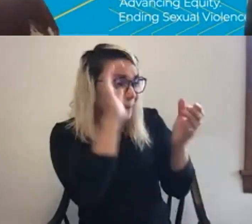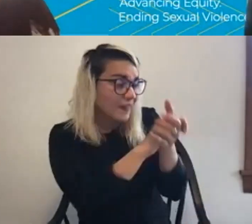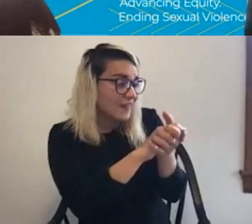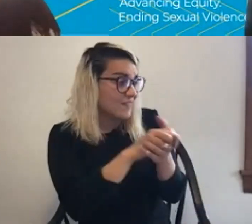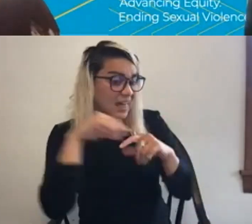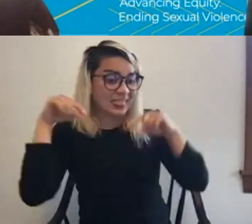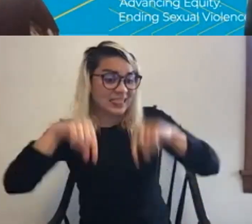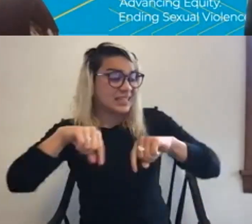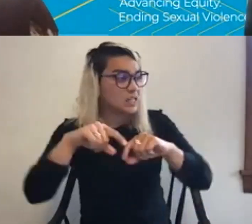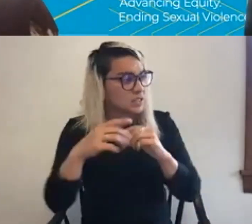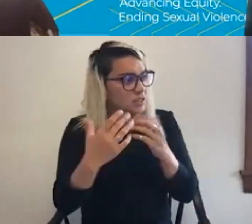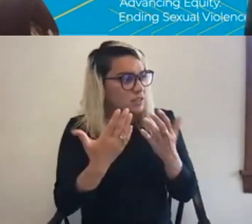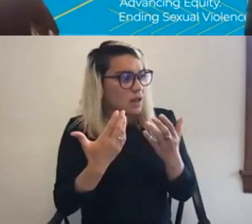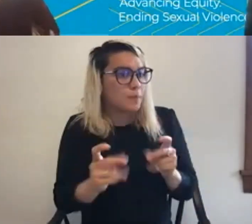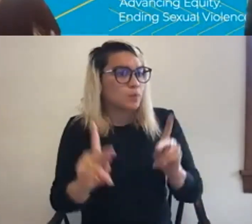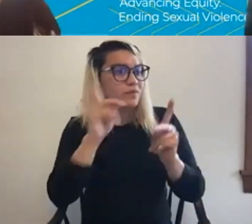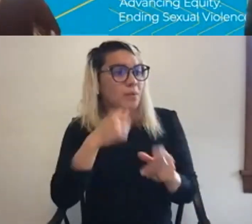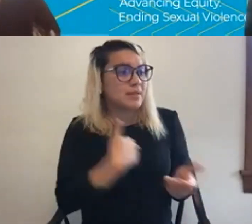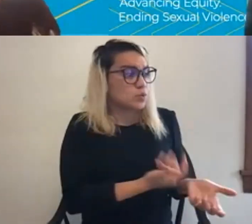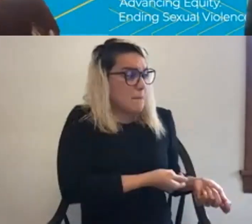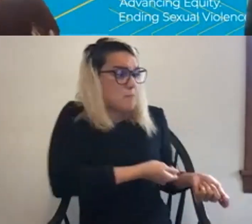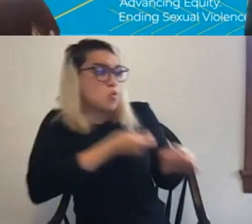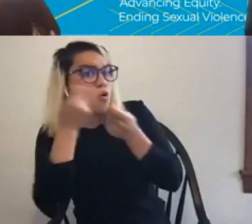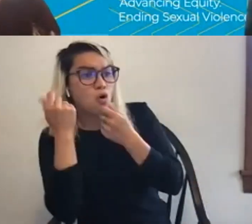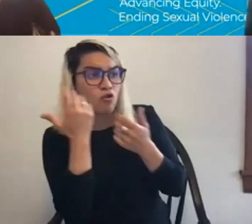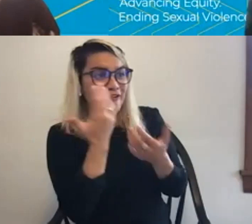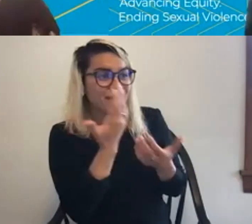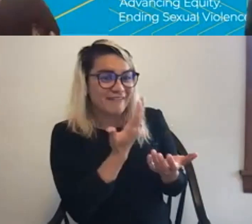my community along with me in this vision, and